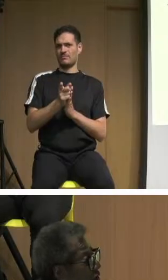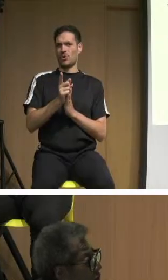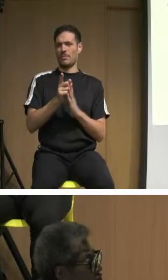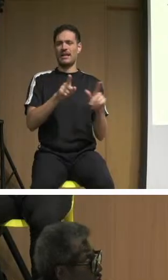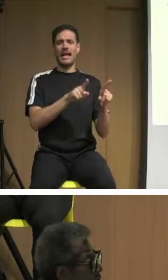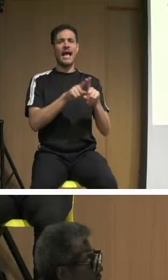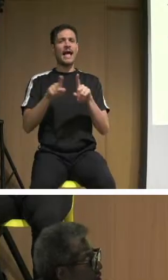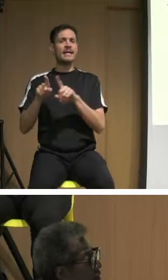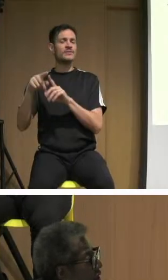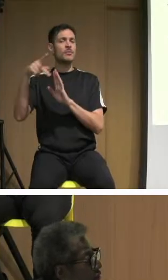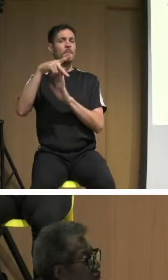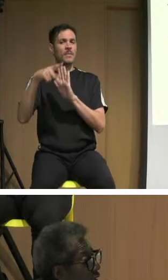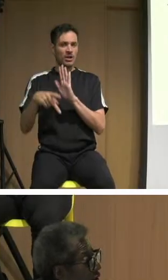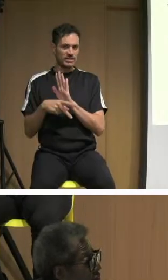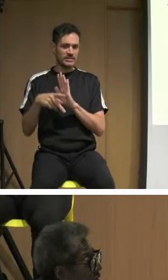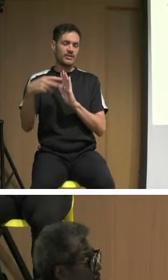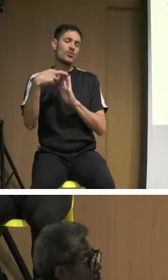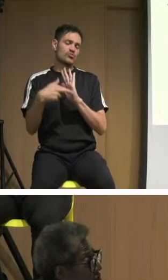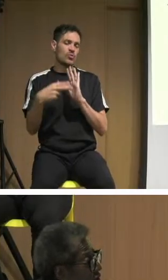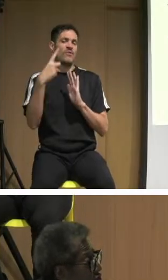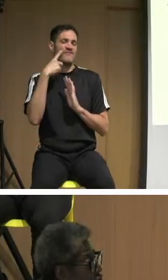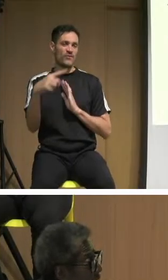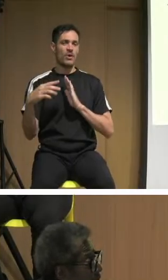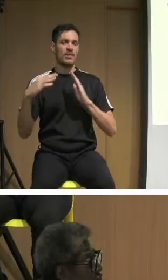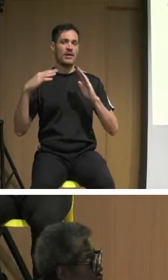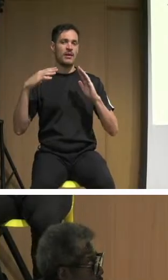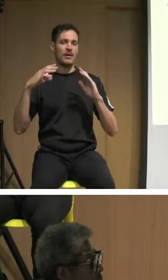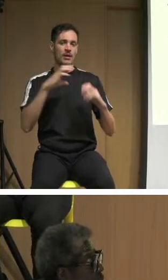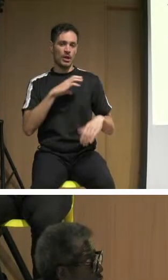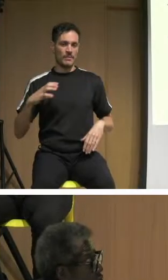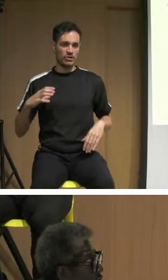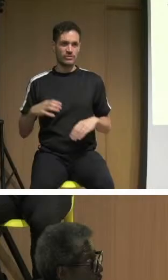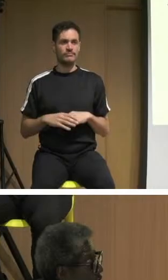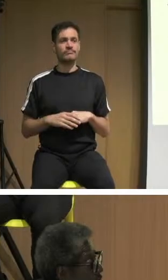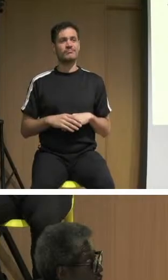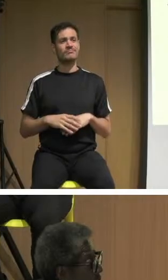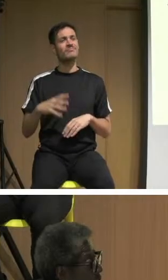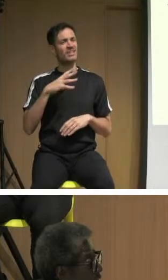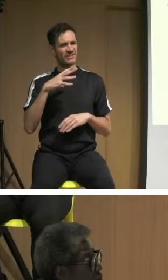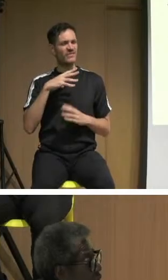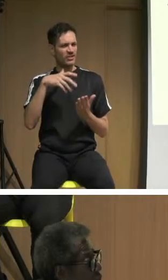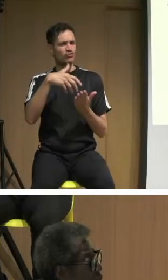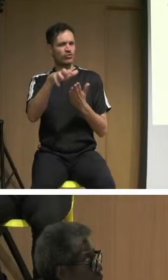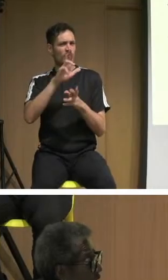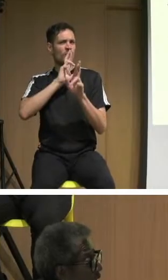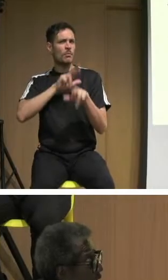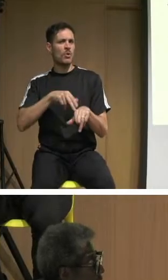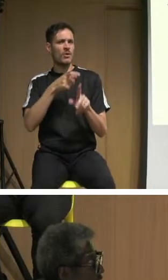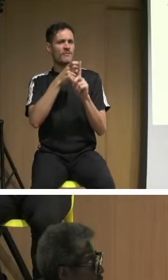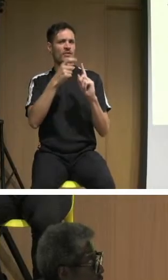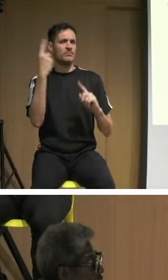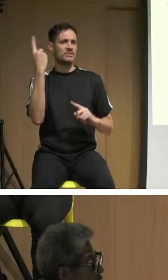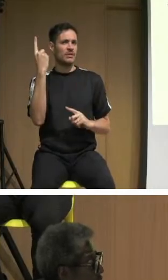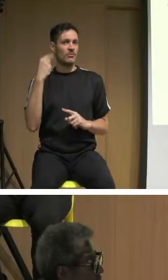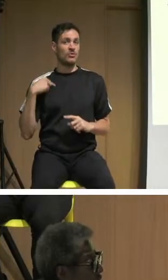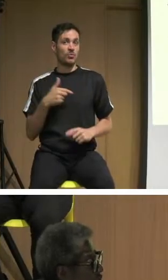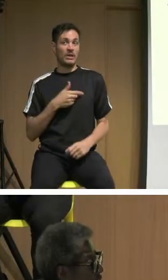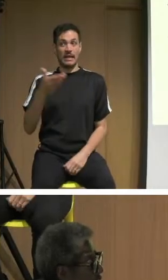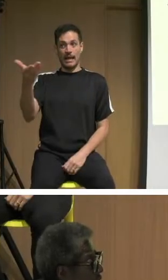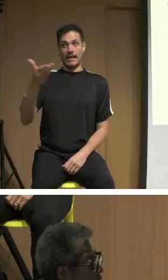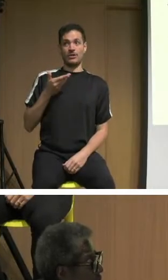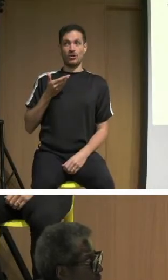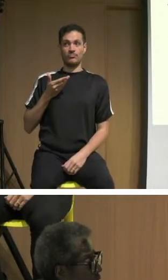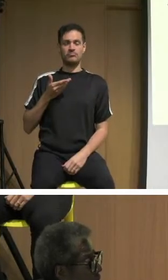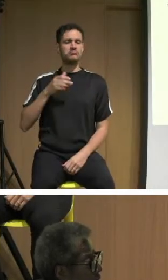the commission. It's fine that it's a draft report from someone we hired. That's